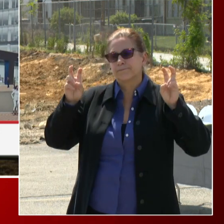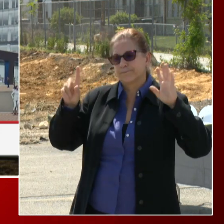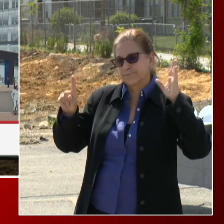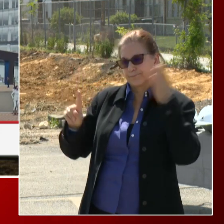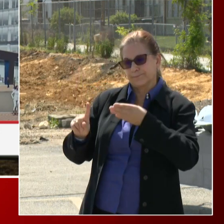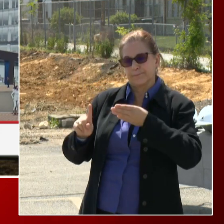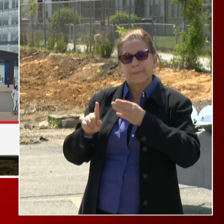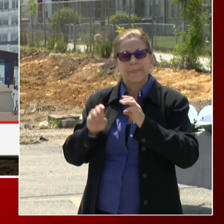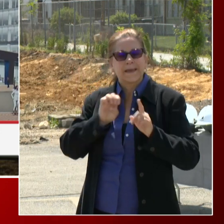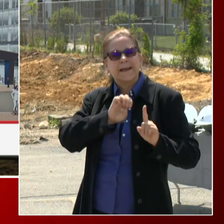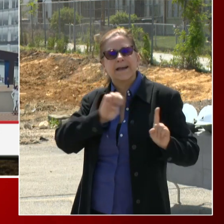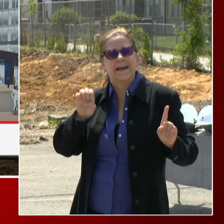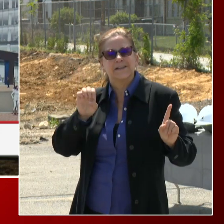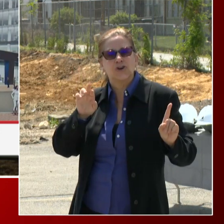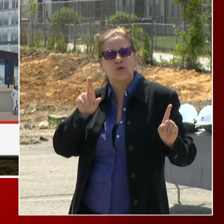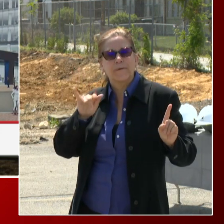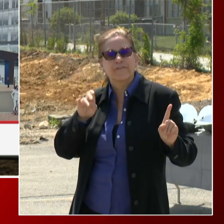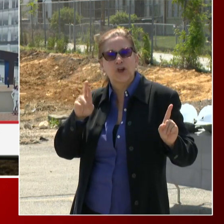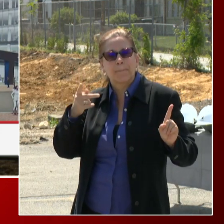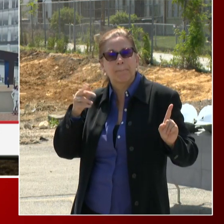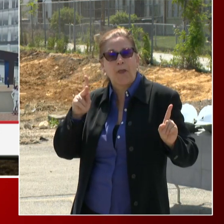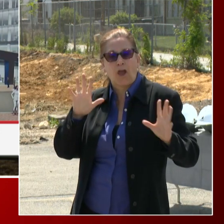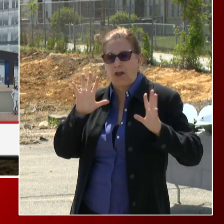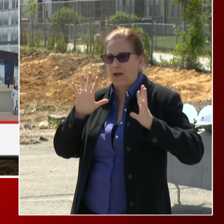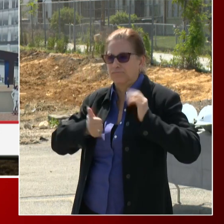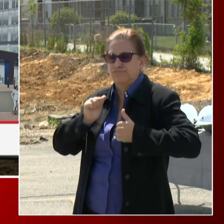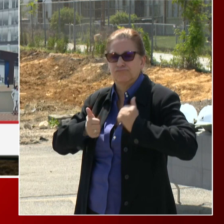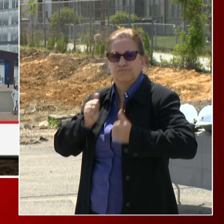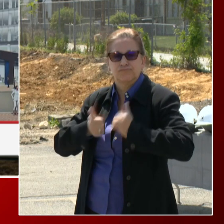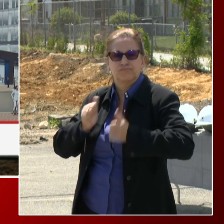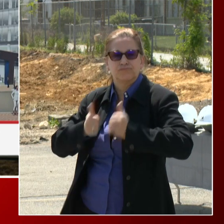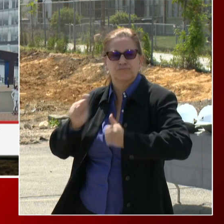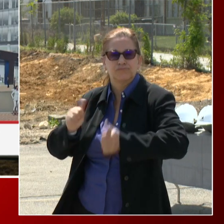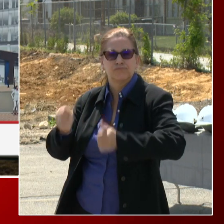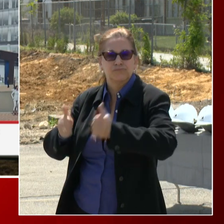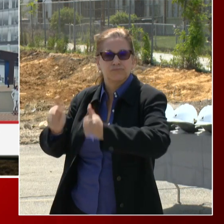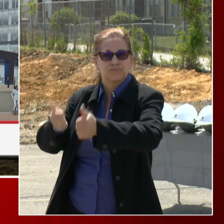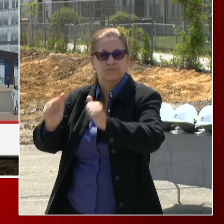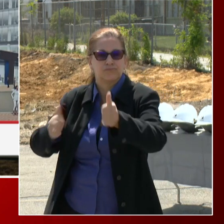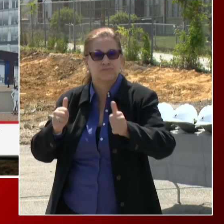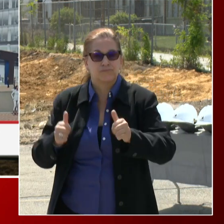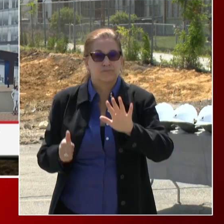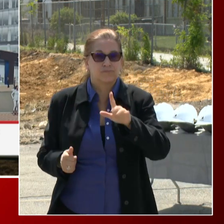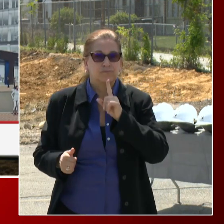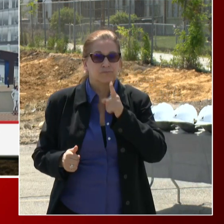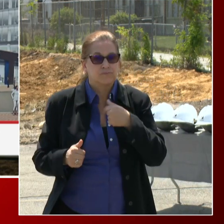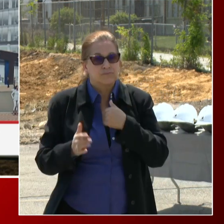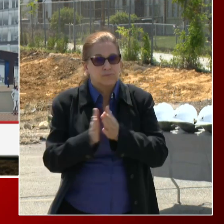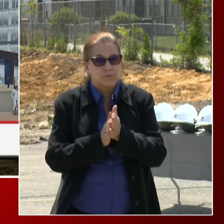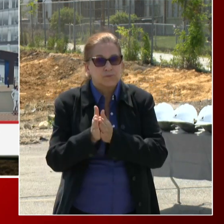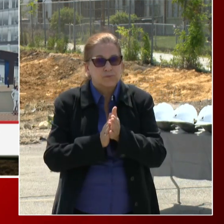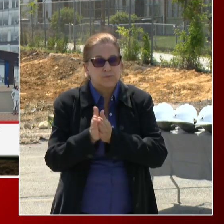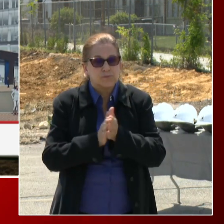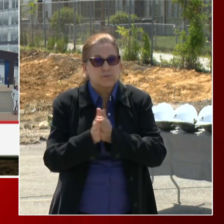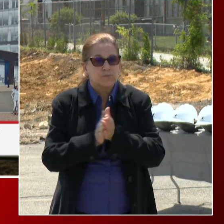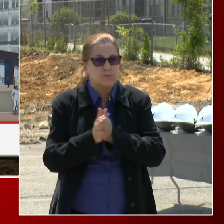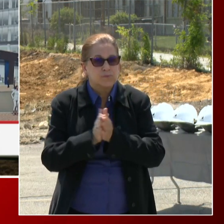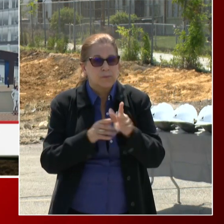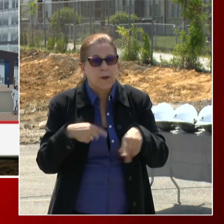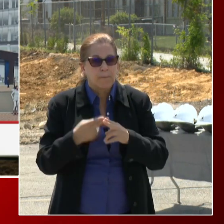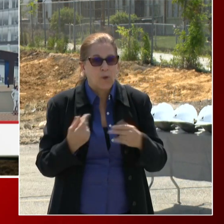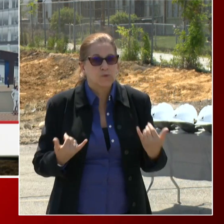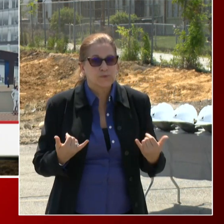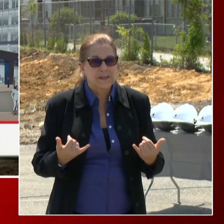Square entity right here. I'm actually hopeful and enthusiastic about today's groundbreaking